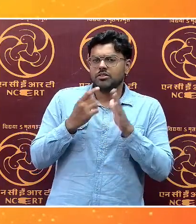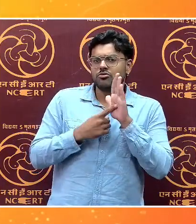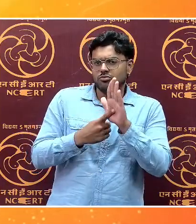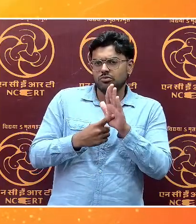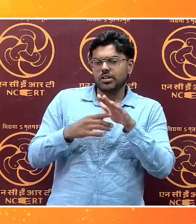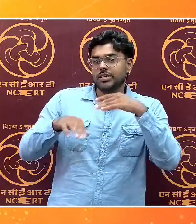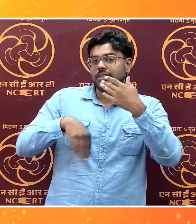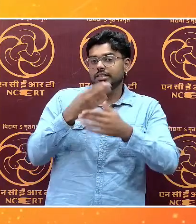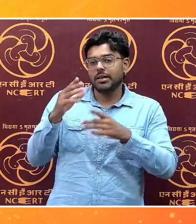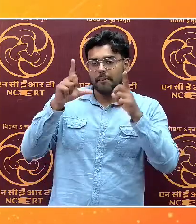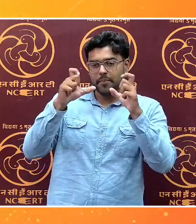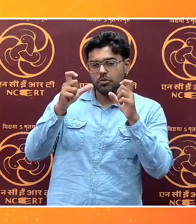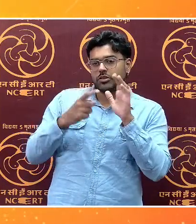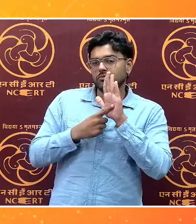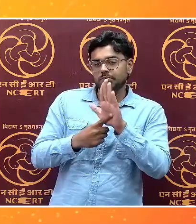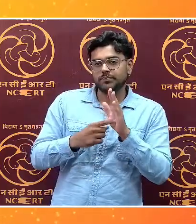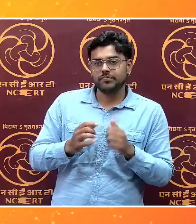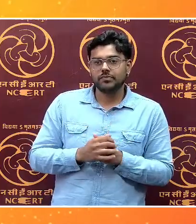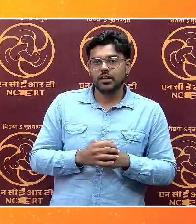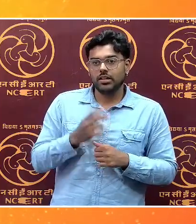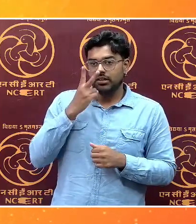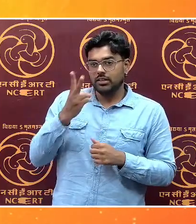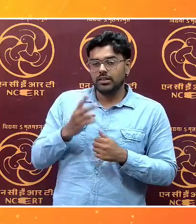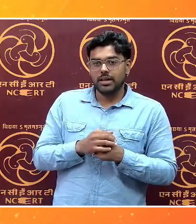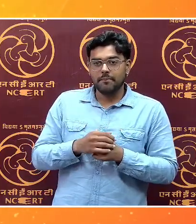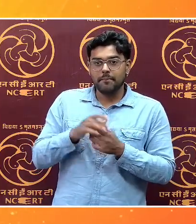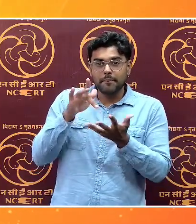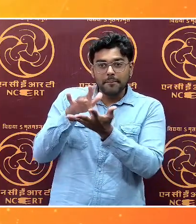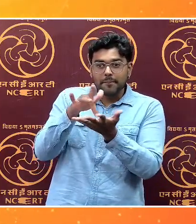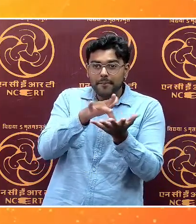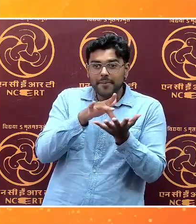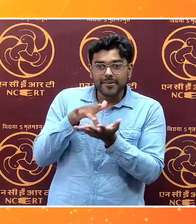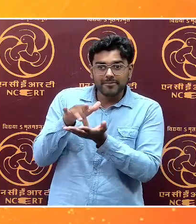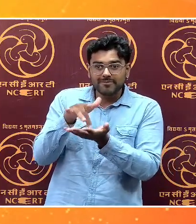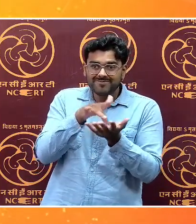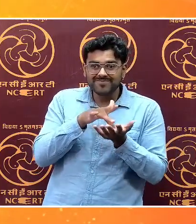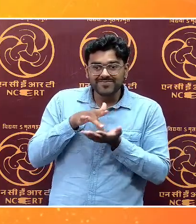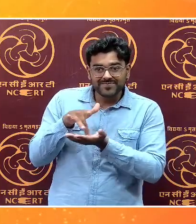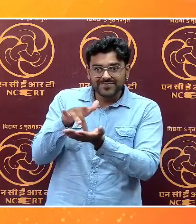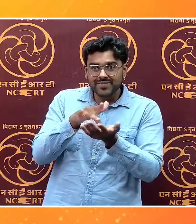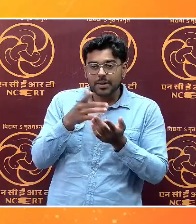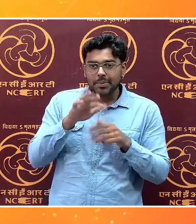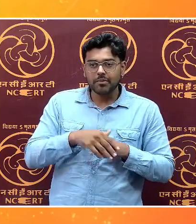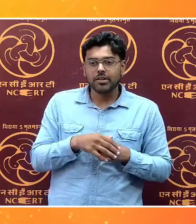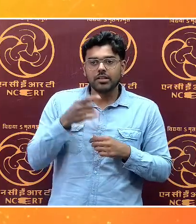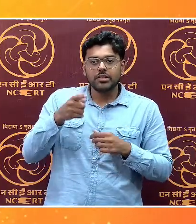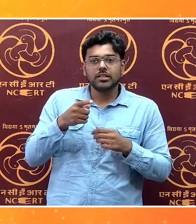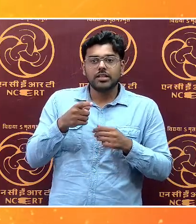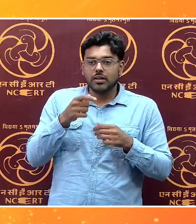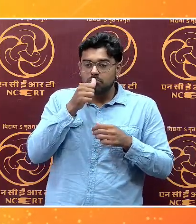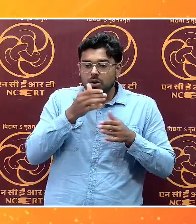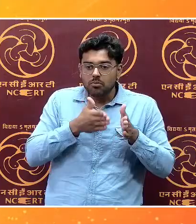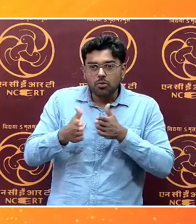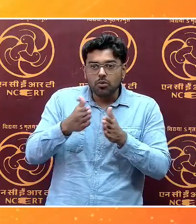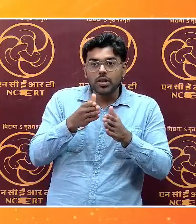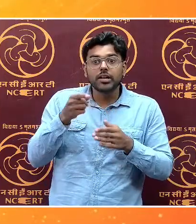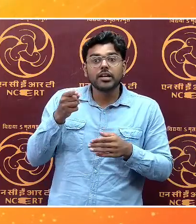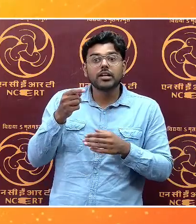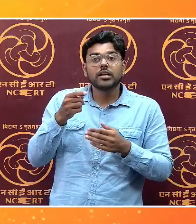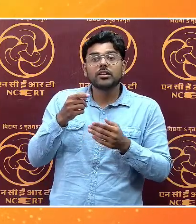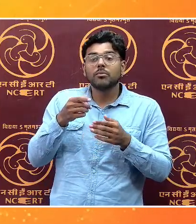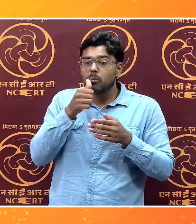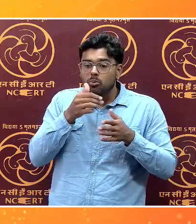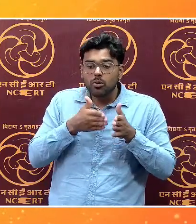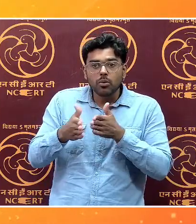you another picture, and this is a map, and that this map shows the course of river Godavari. You